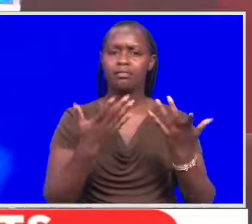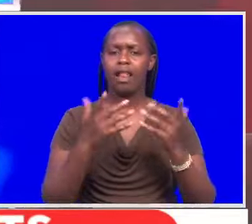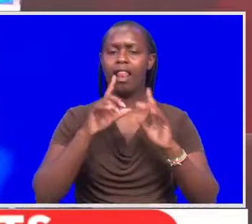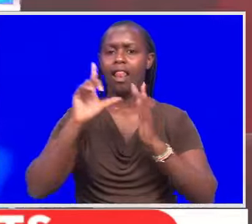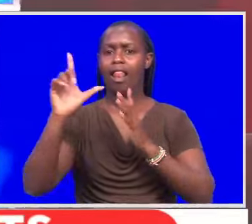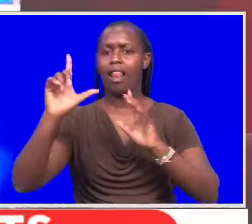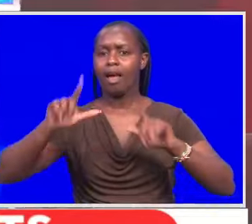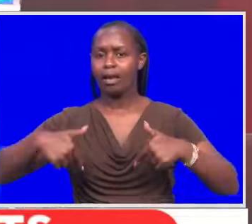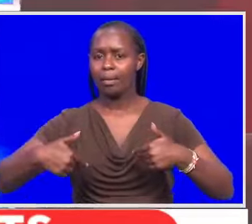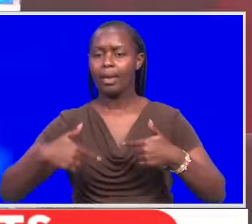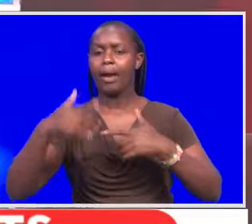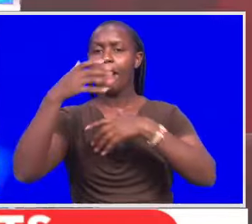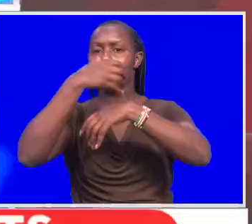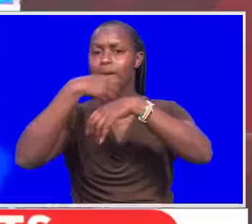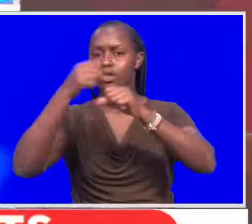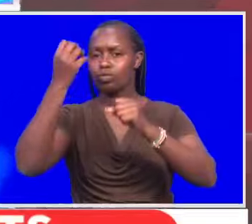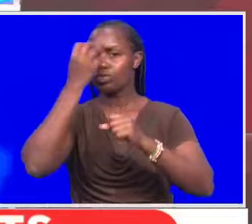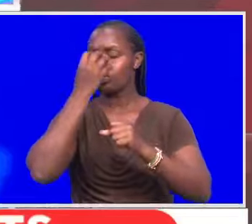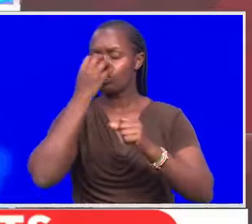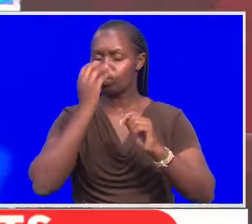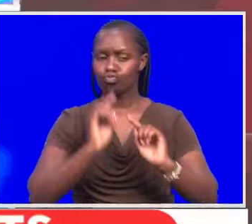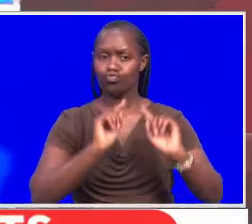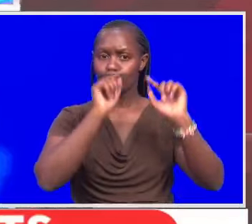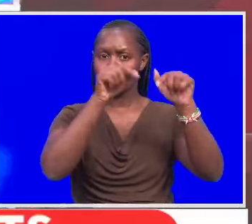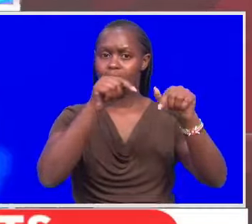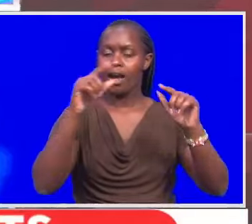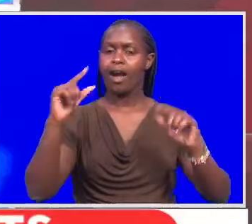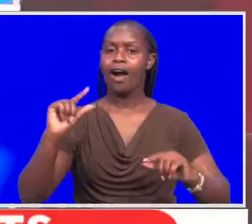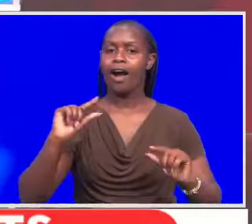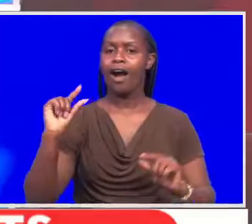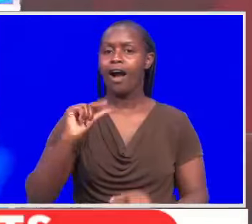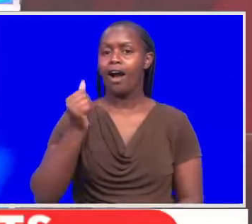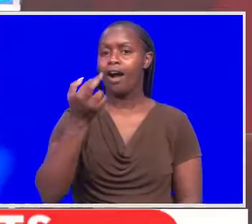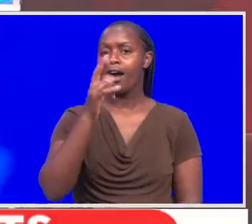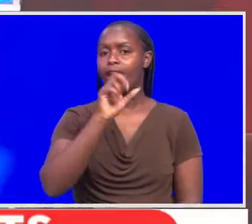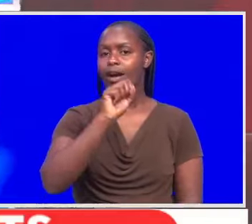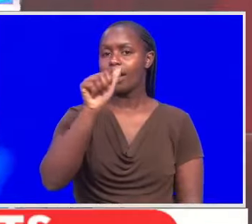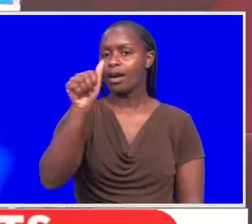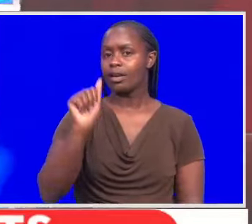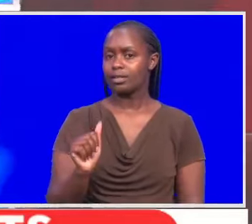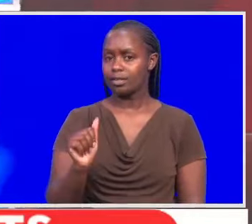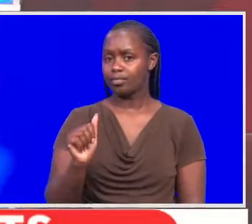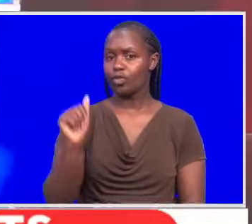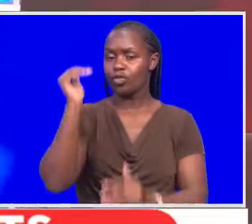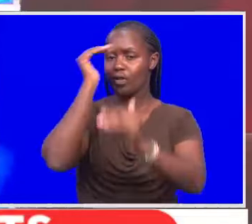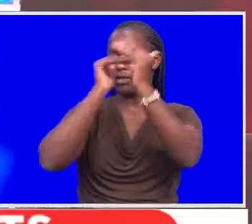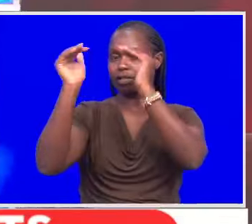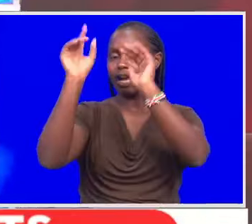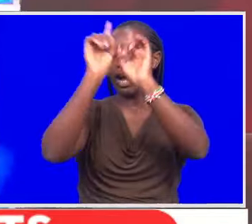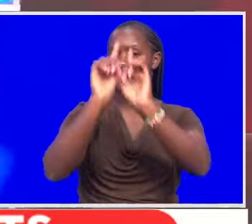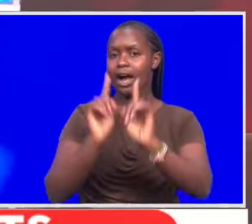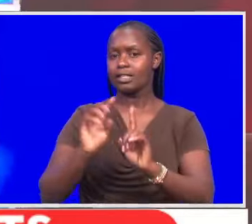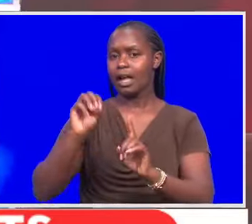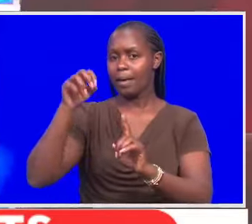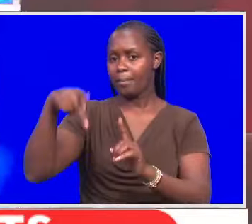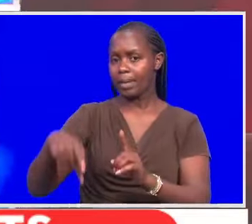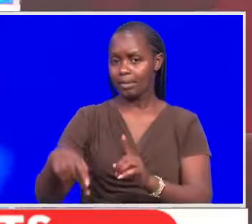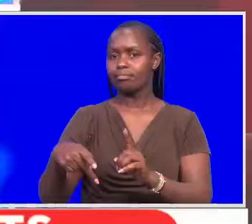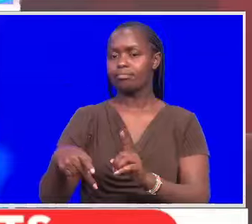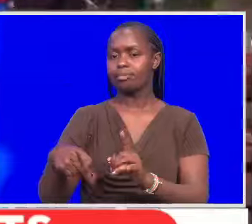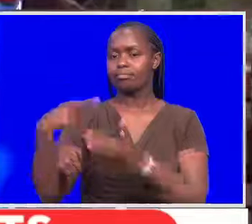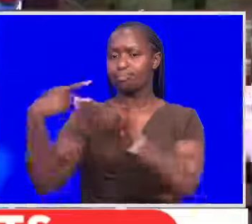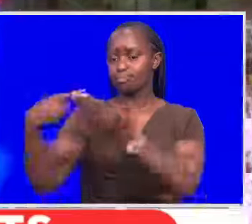who was attending a graduation ceremony at Garissa University, urged lawmakers to pass the 2024 finance